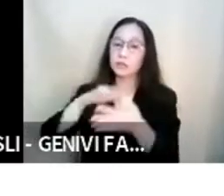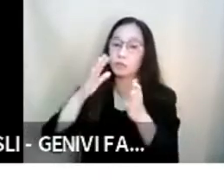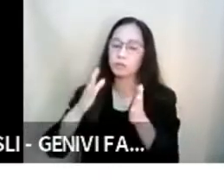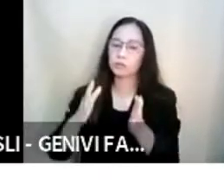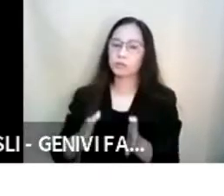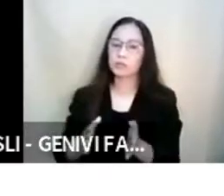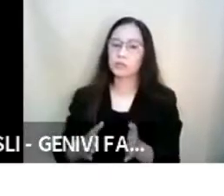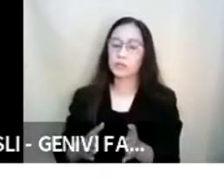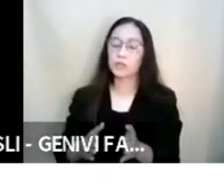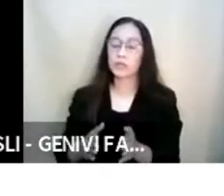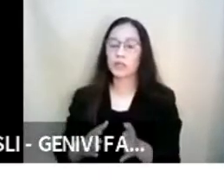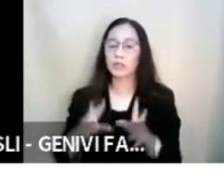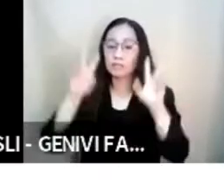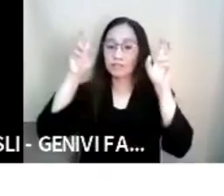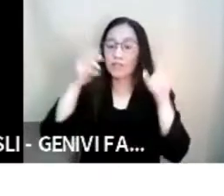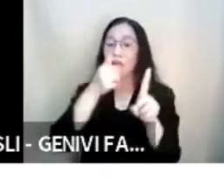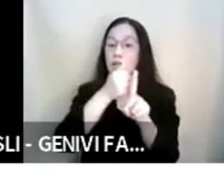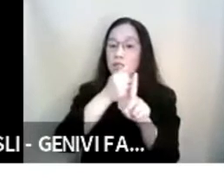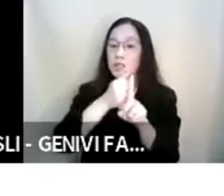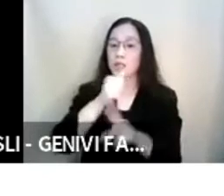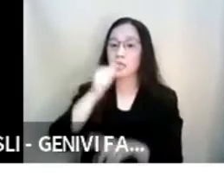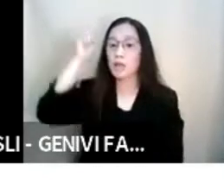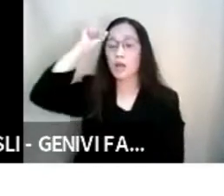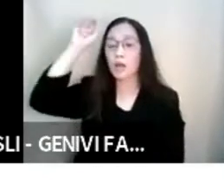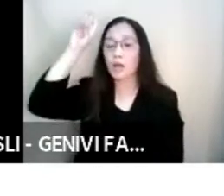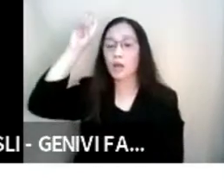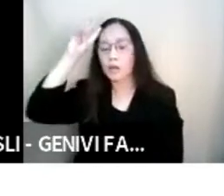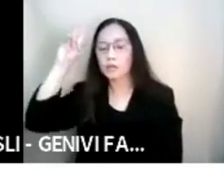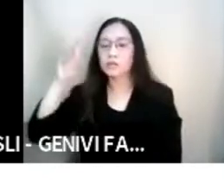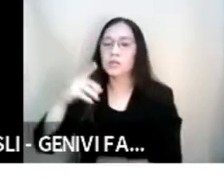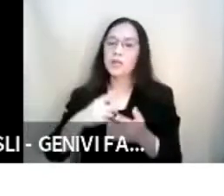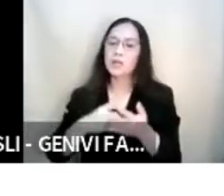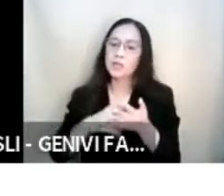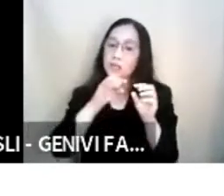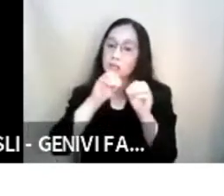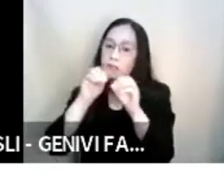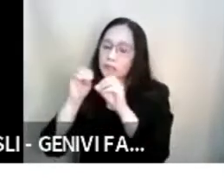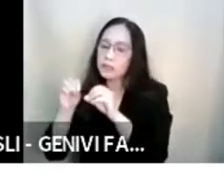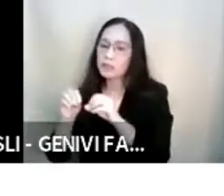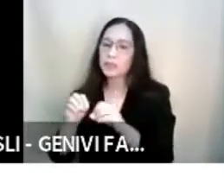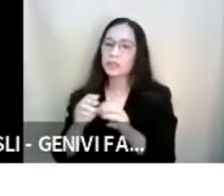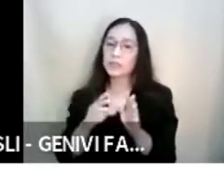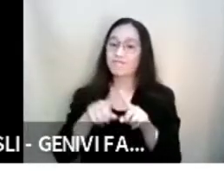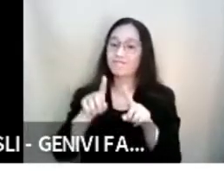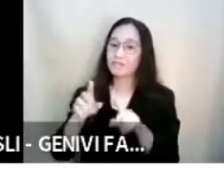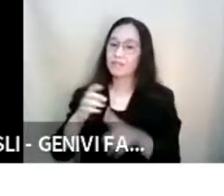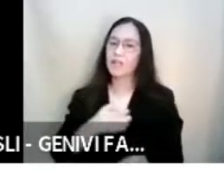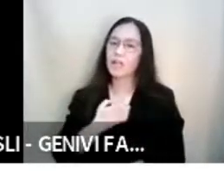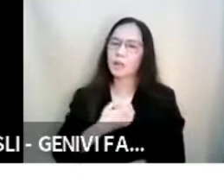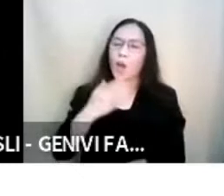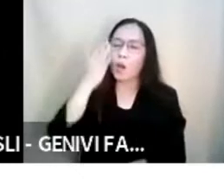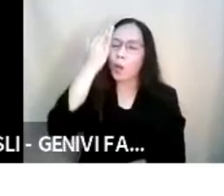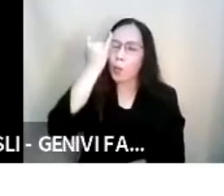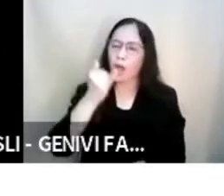namin self-awareness and values education. We discuss different emotions, why it's okay to have these emotions,